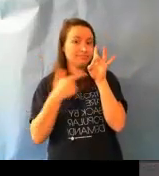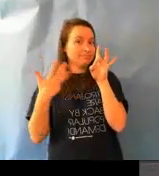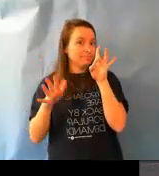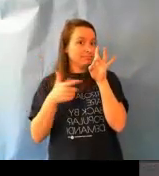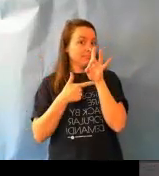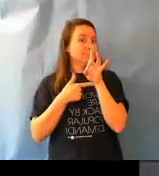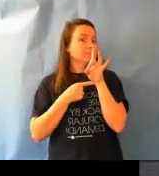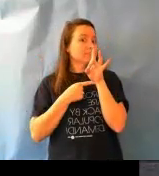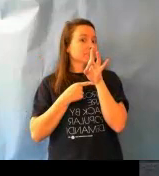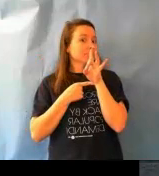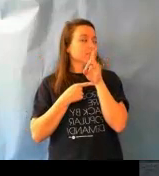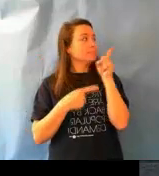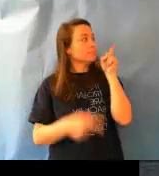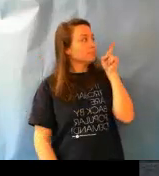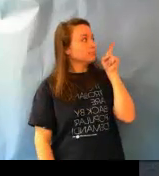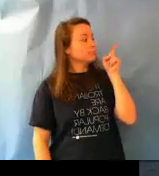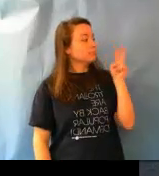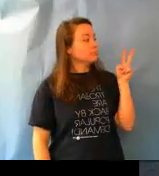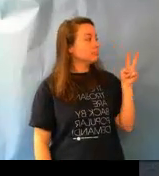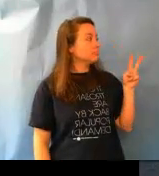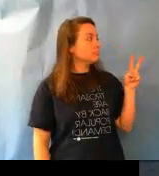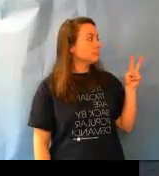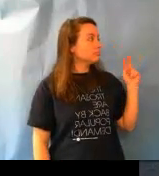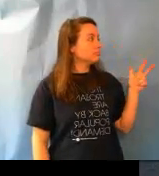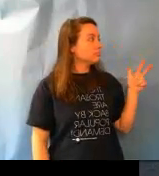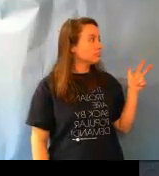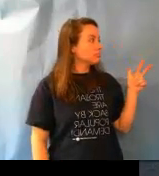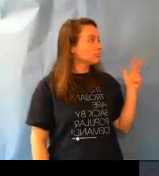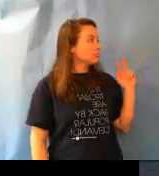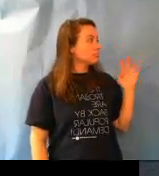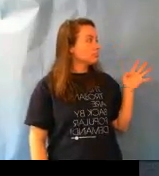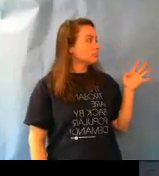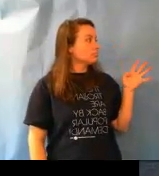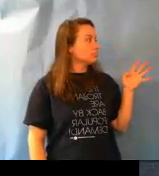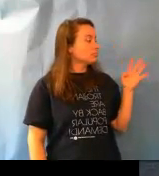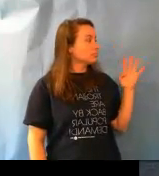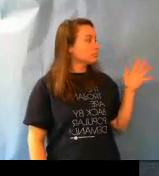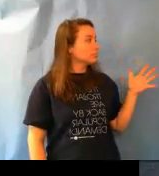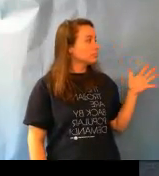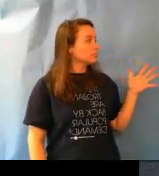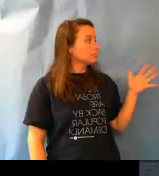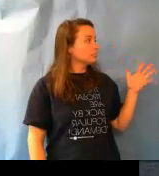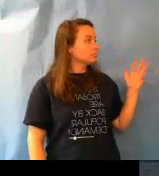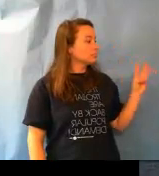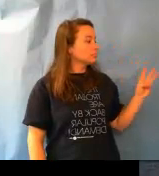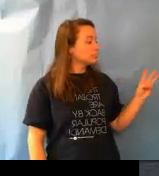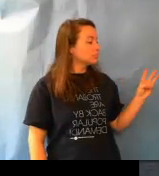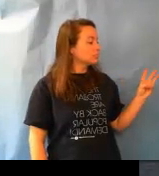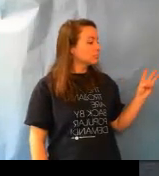8. Okay? 1, 2, 3, 4,